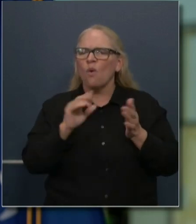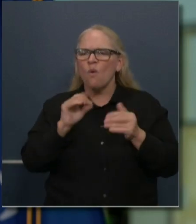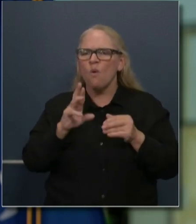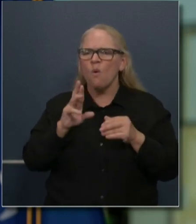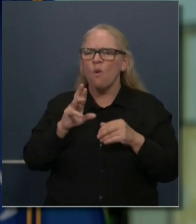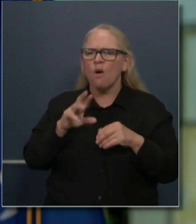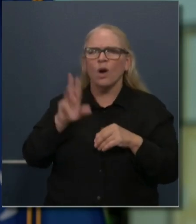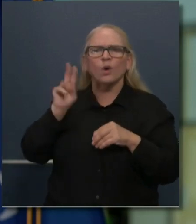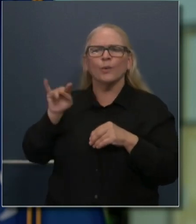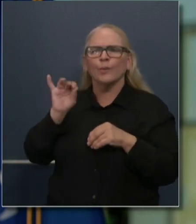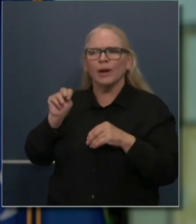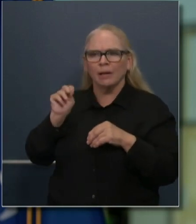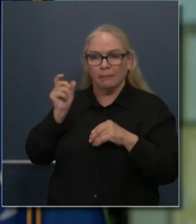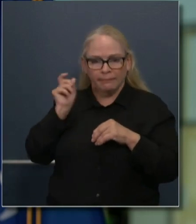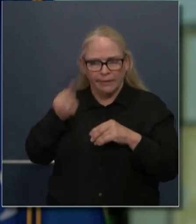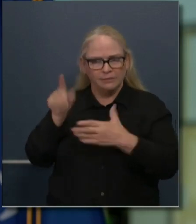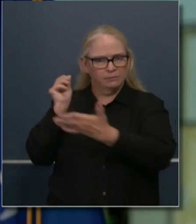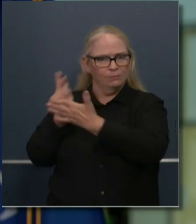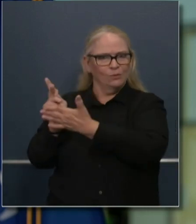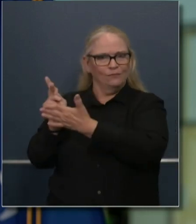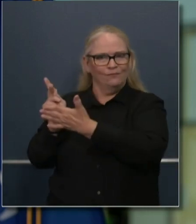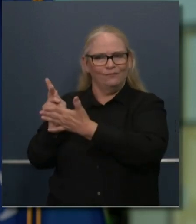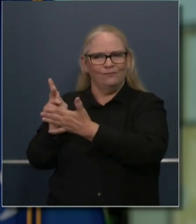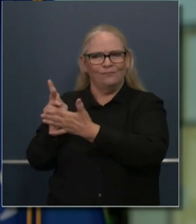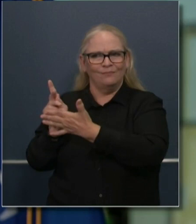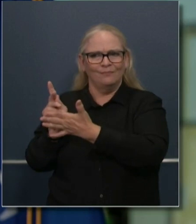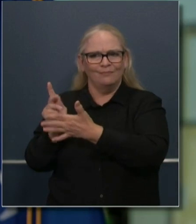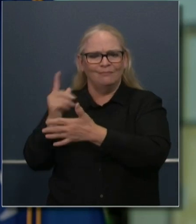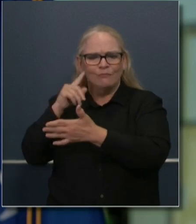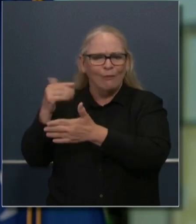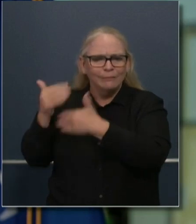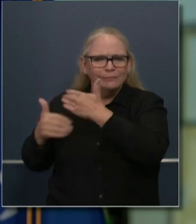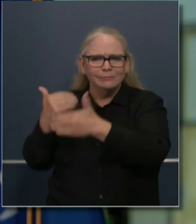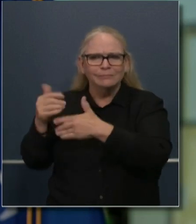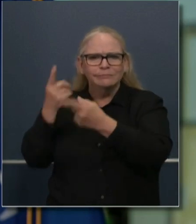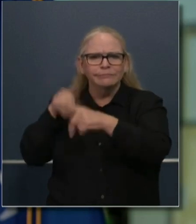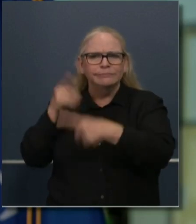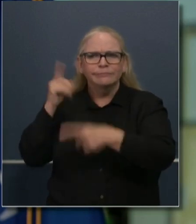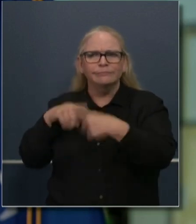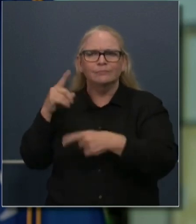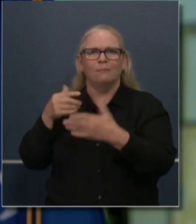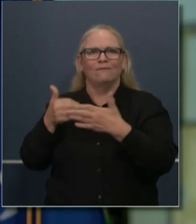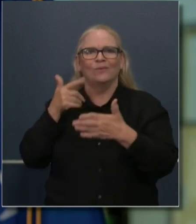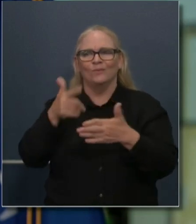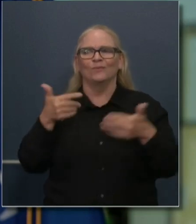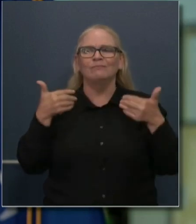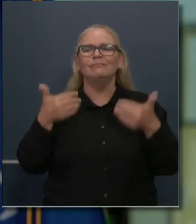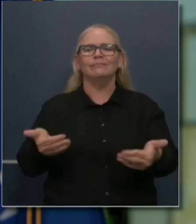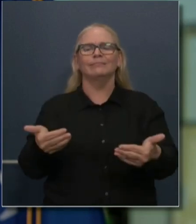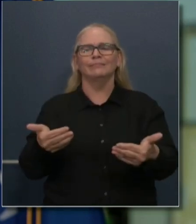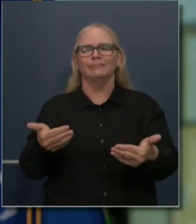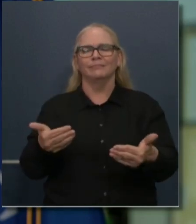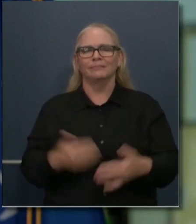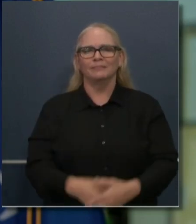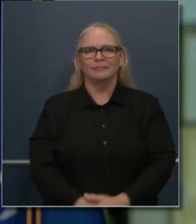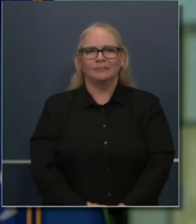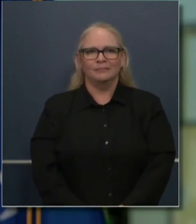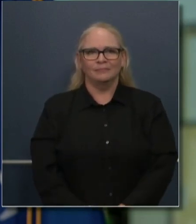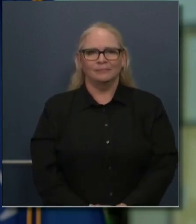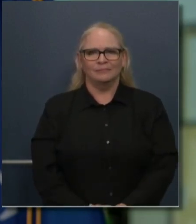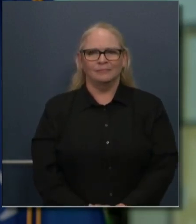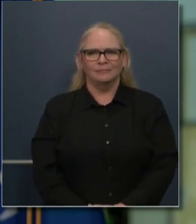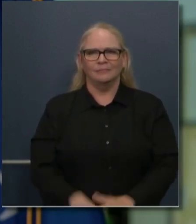to support any of the waiver plans for them to be approved? Yeah, well, let me take advantage of giving you a slide as relates to elementary.